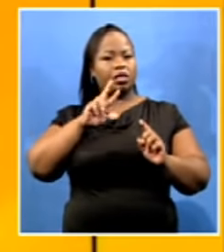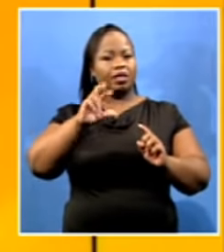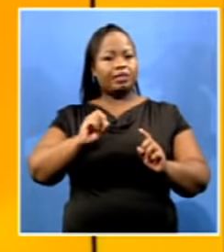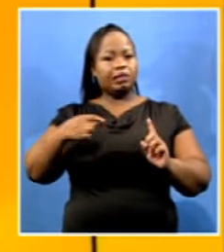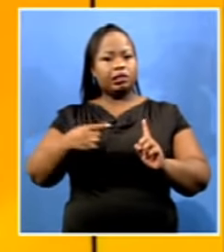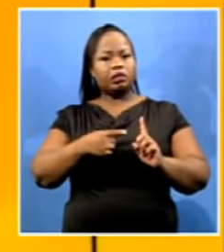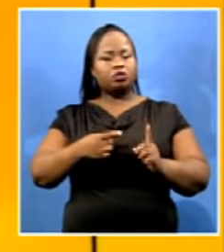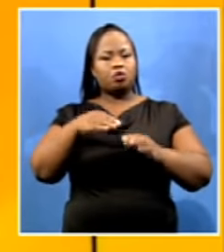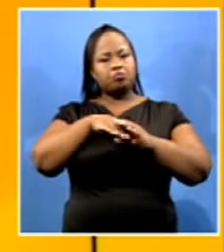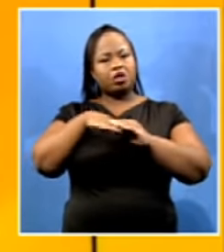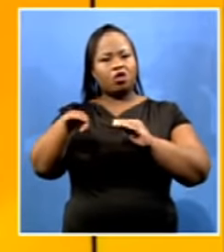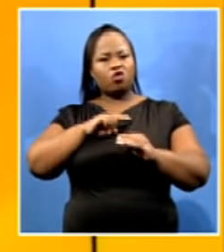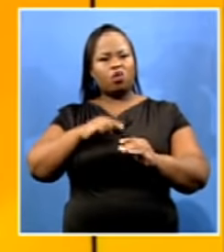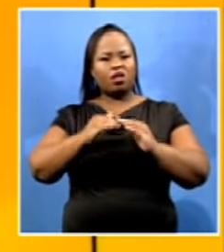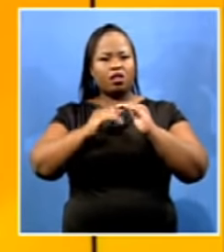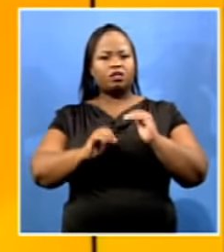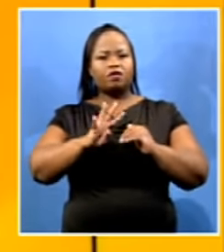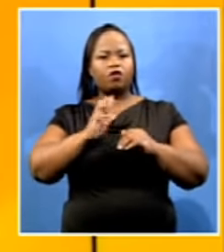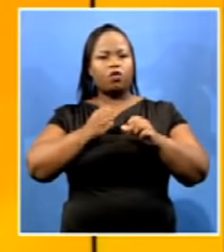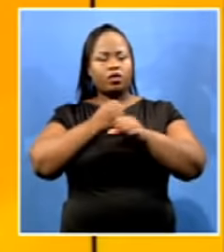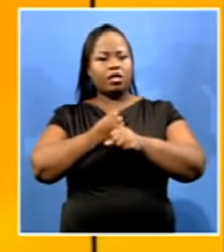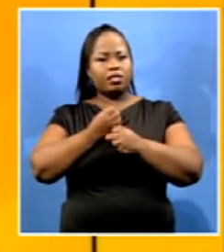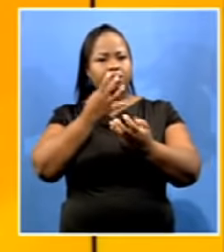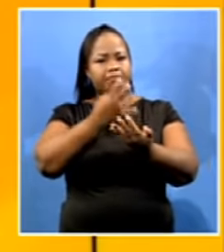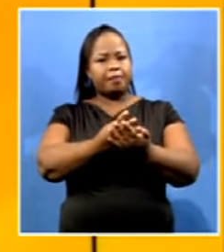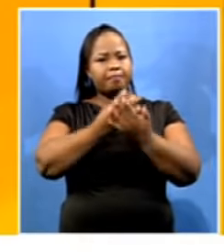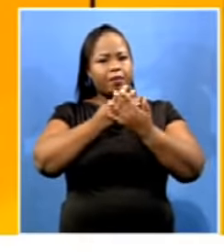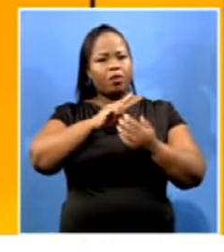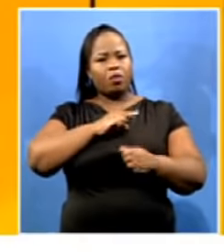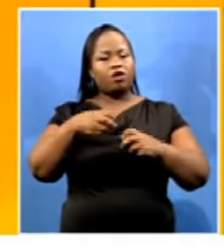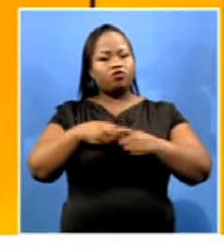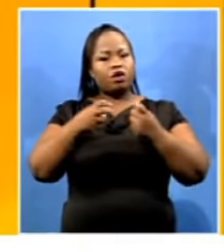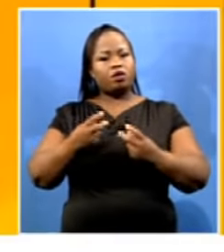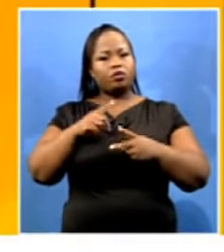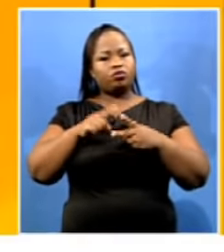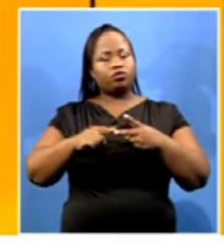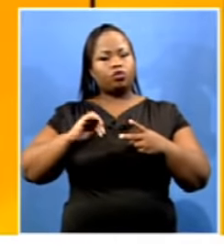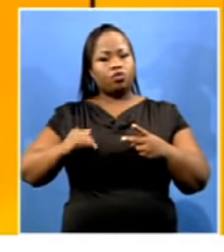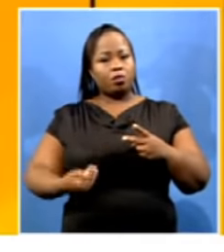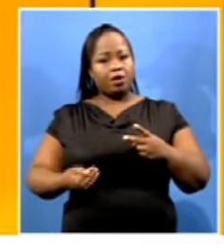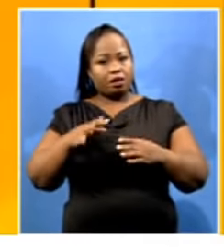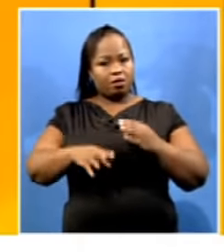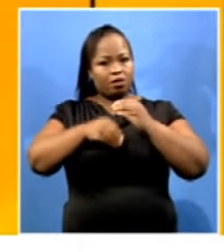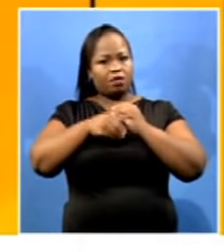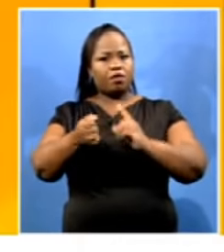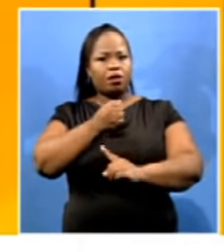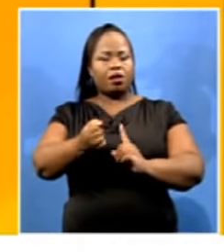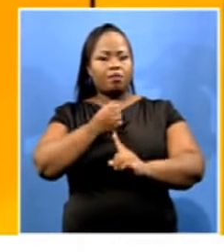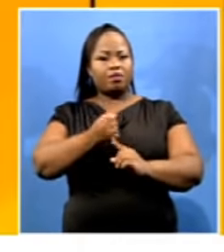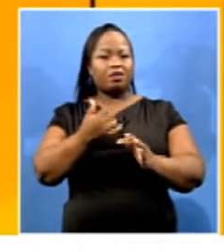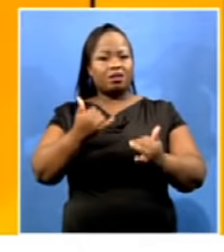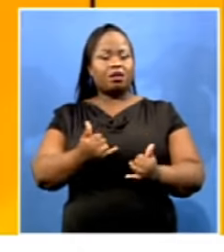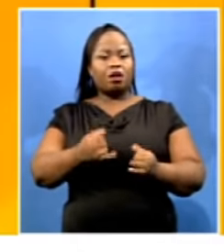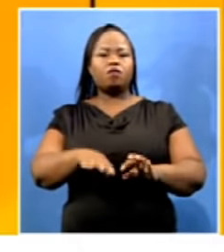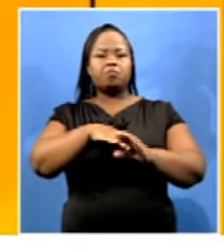granted parole after spending less than 4 years in prison for raping two women and an additional case of assault. Grounds for